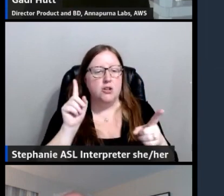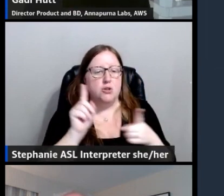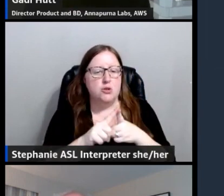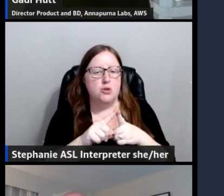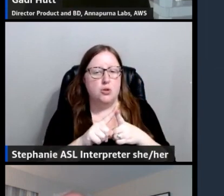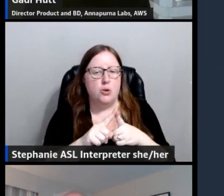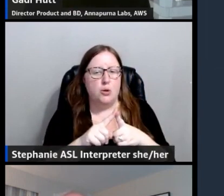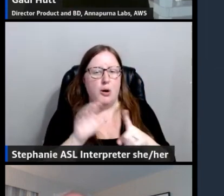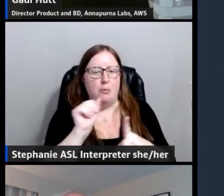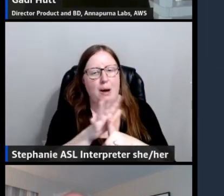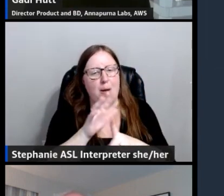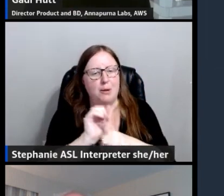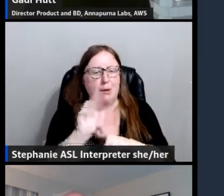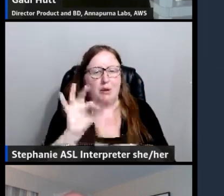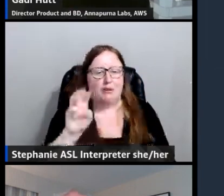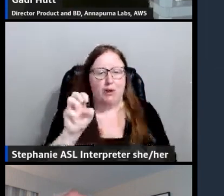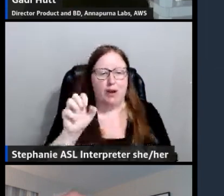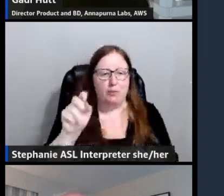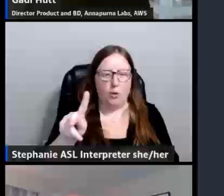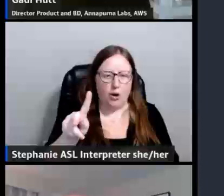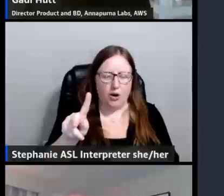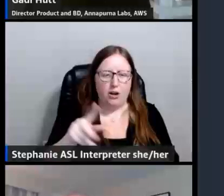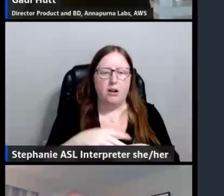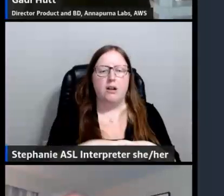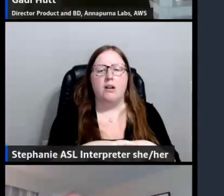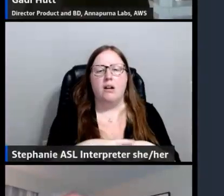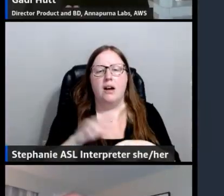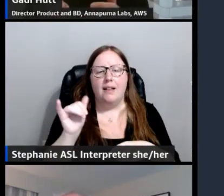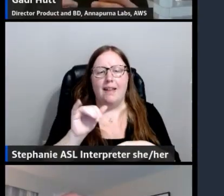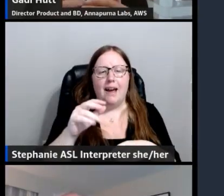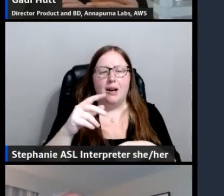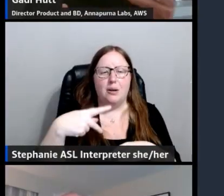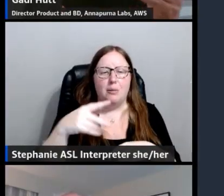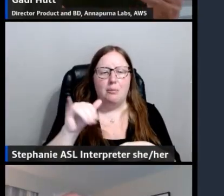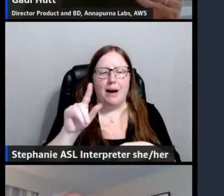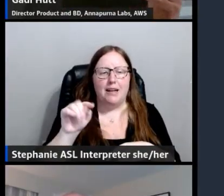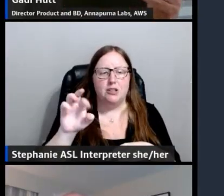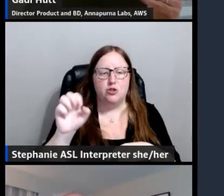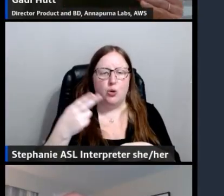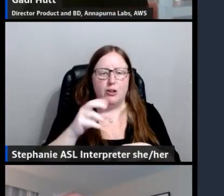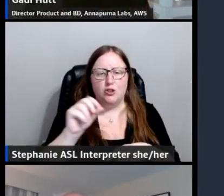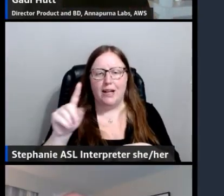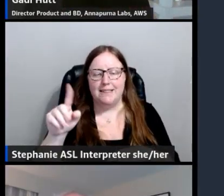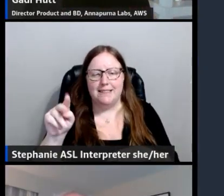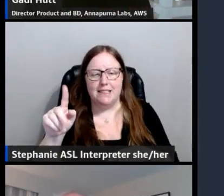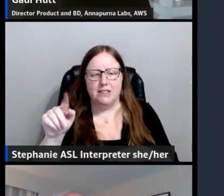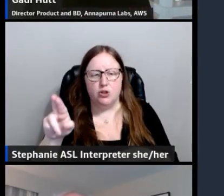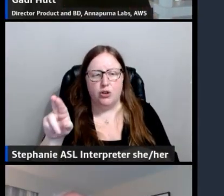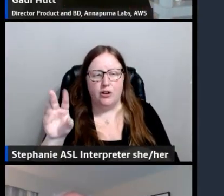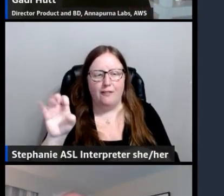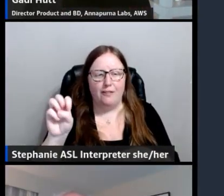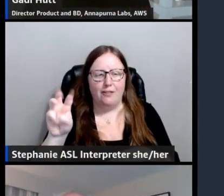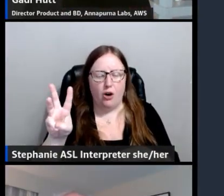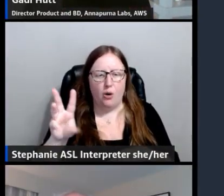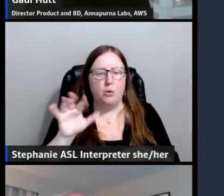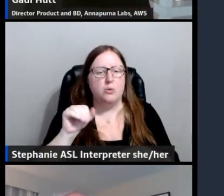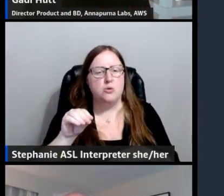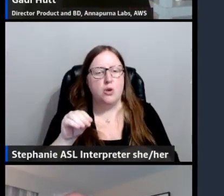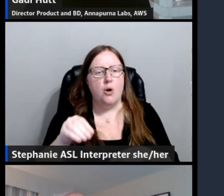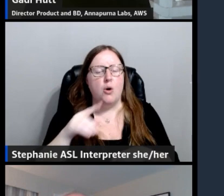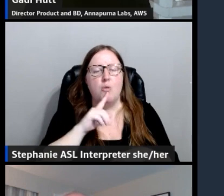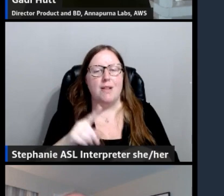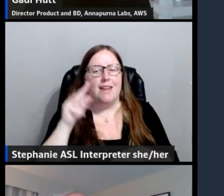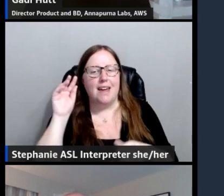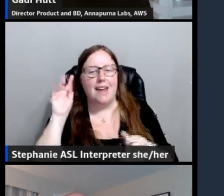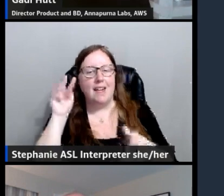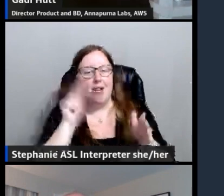popular frameworks like PyTorch and TensorFlow. And so from a customer developer experience, it looks and behaves the same. Let me